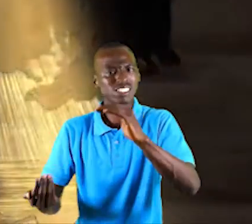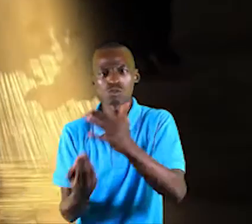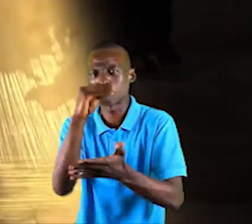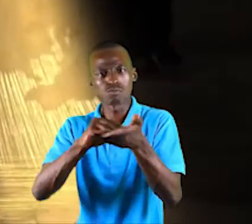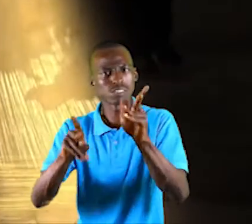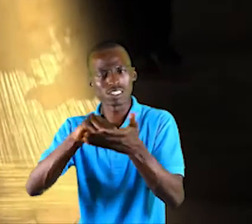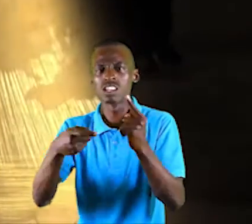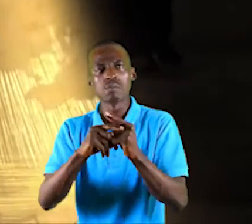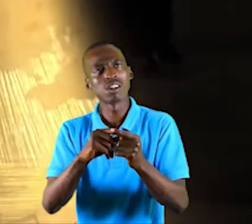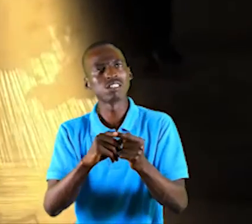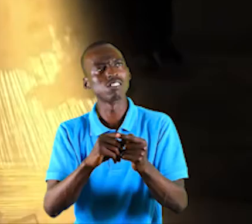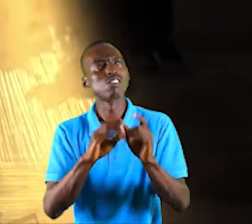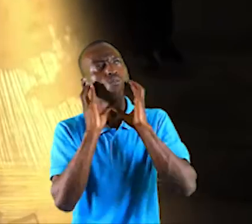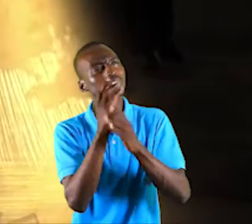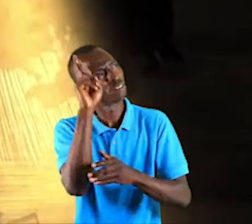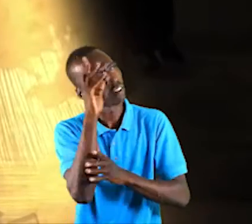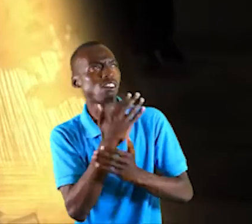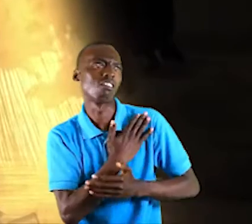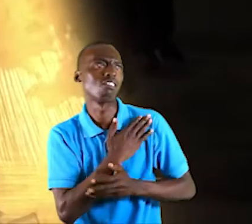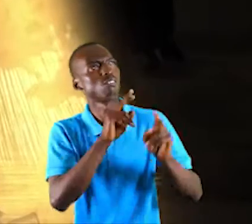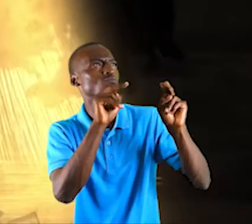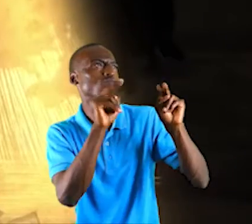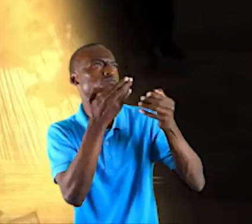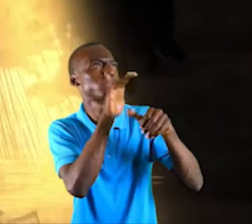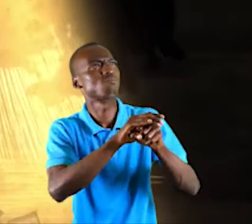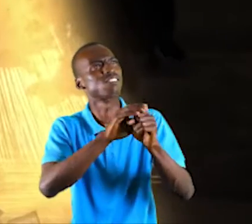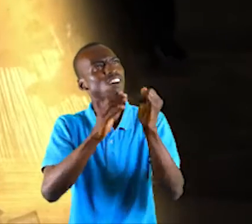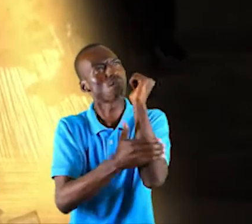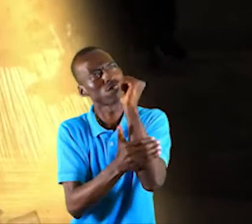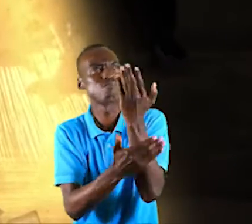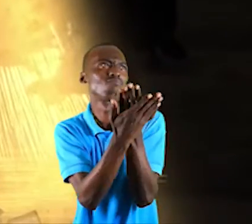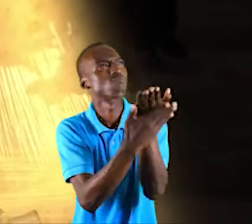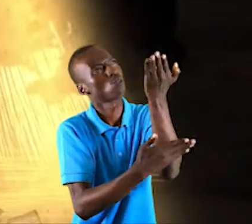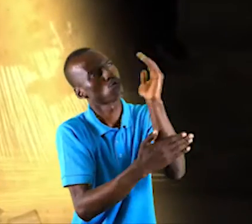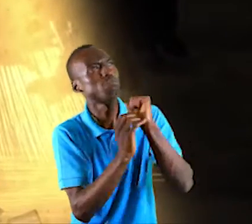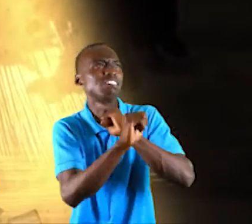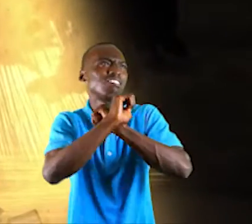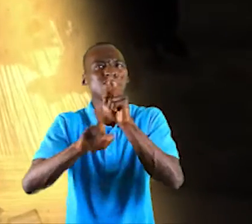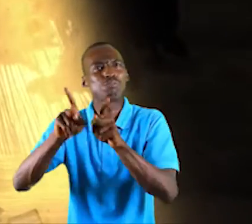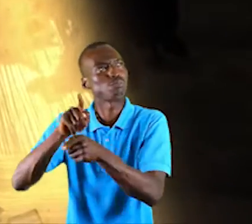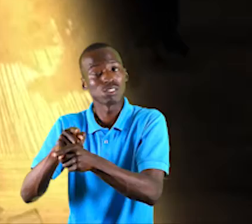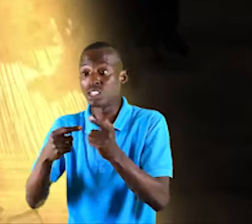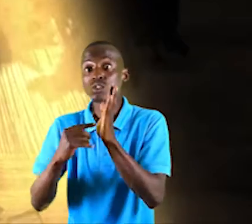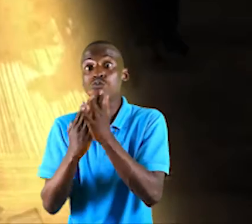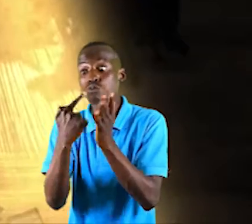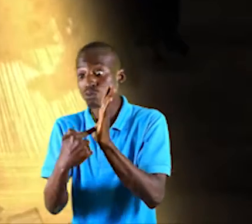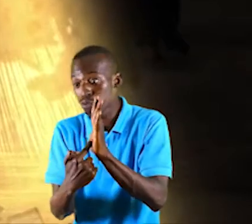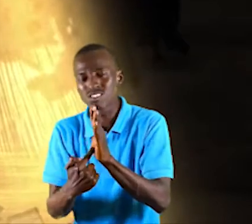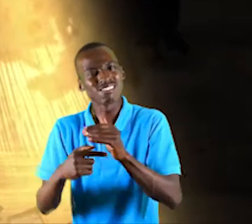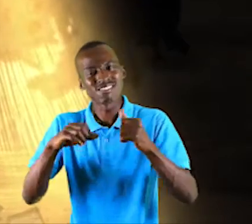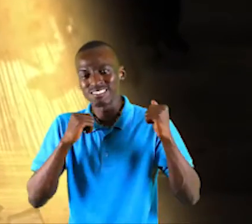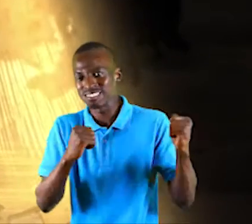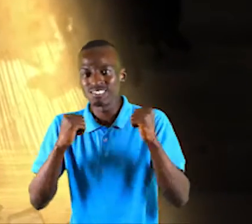start over with you. But Moses reminds God of his promise to Abraham and pleads with God to spare them, which is a